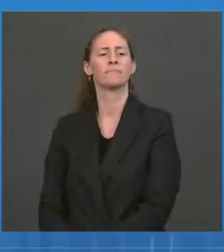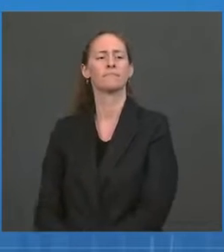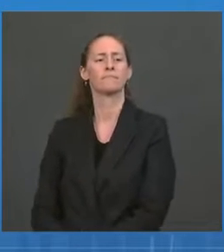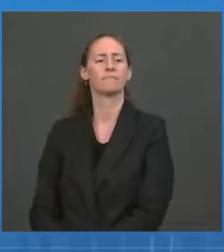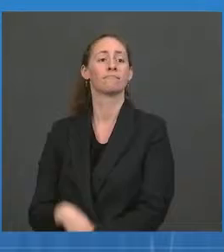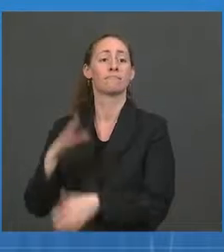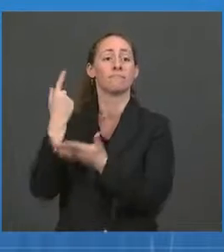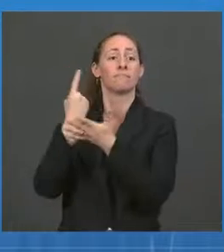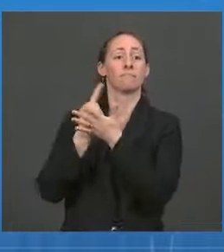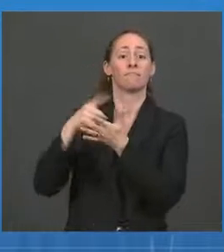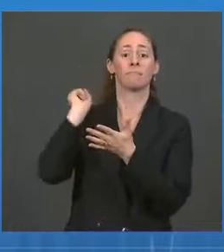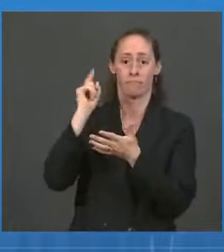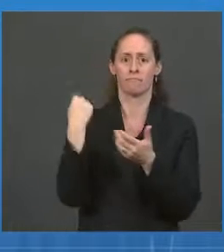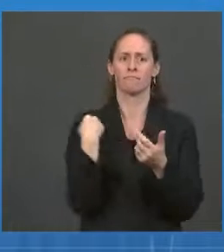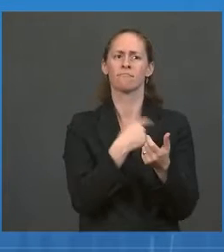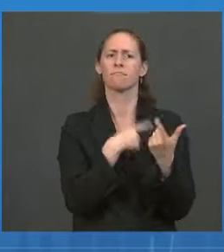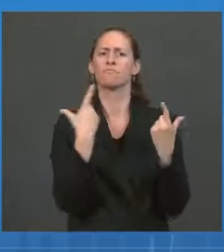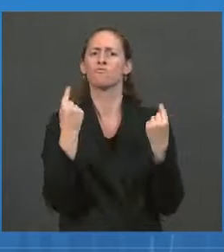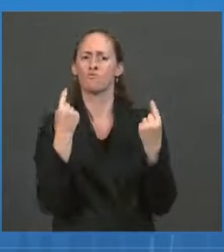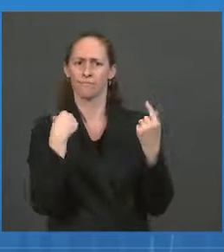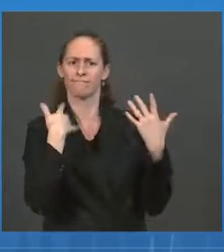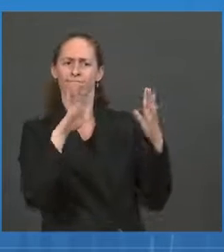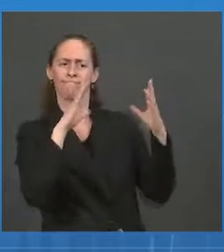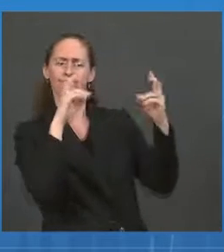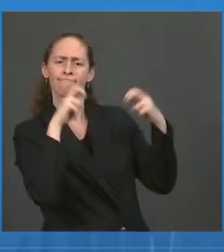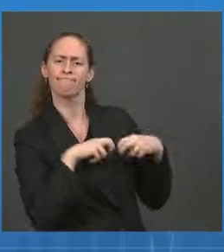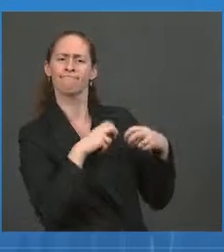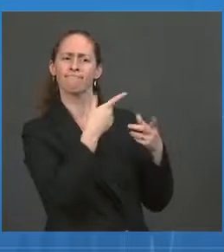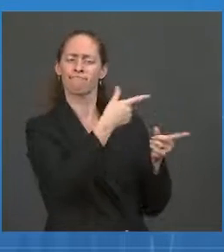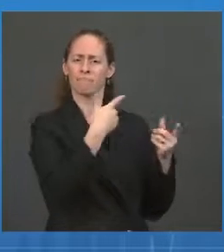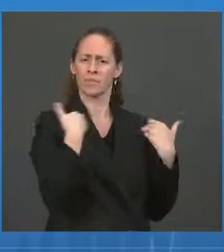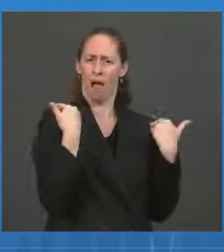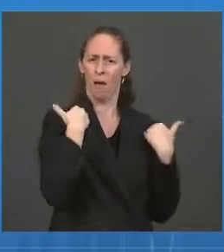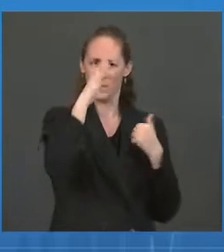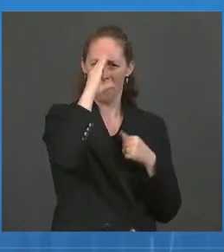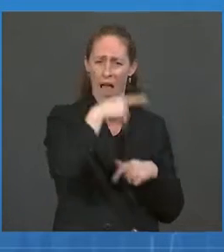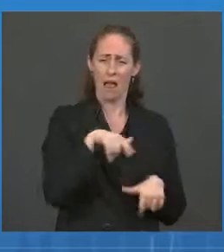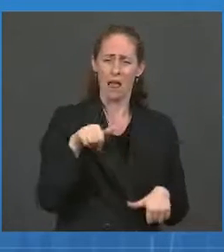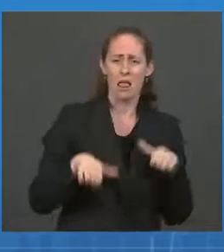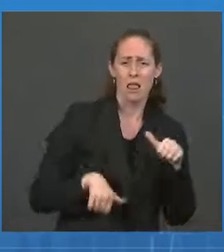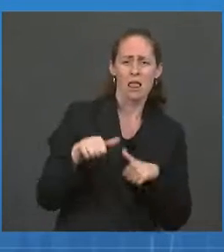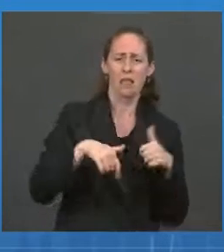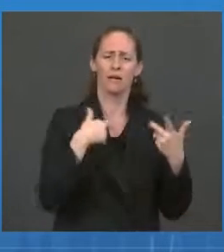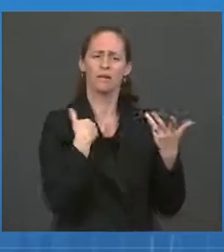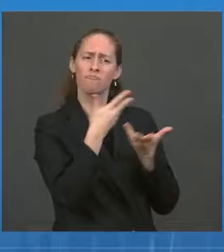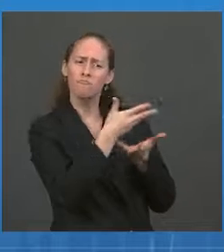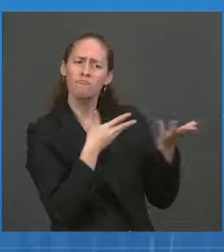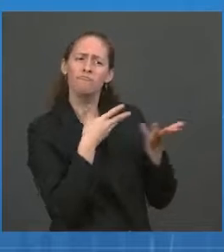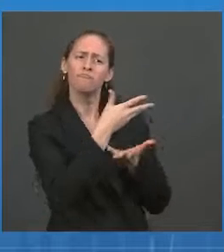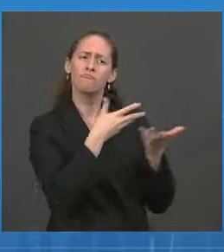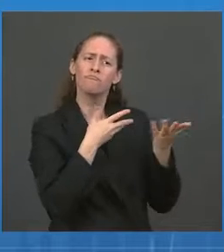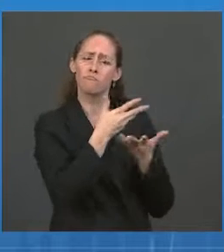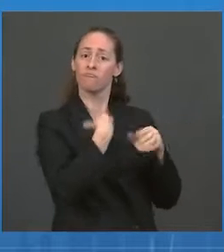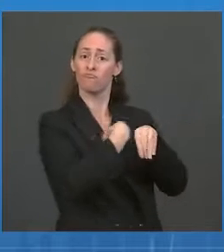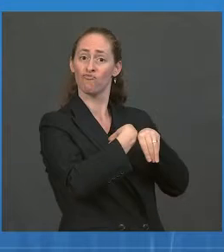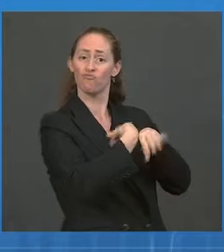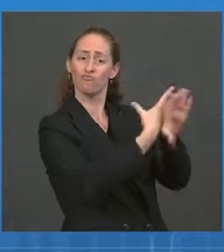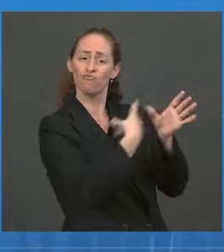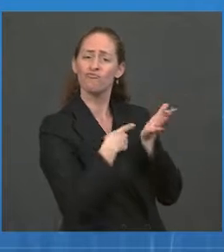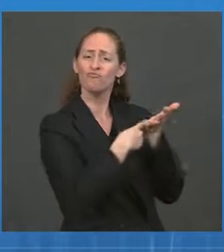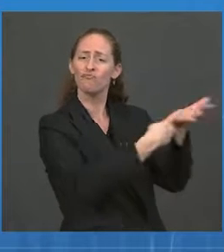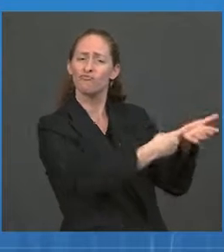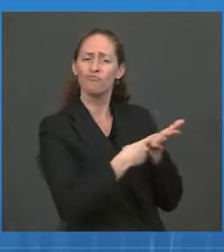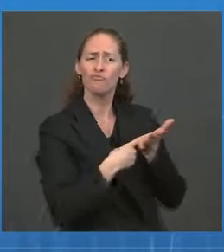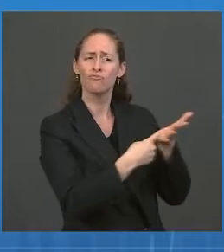with a young man who was unsure about whether he wanted to take the COVID-19 vaccine. We had a virtual face-to-face conversation and spent